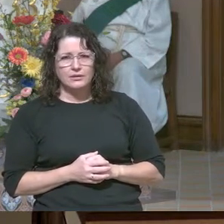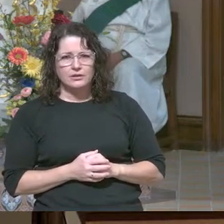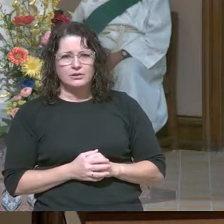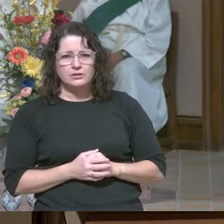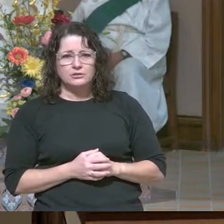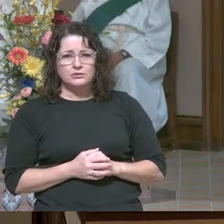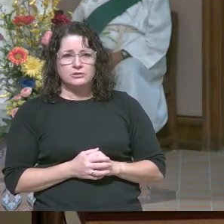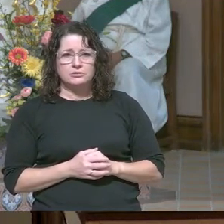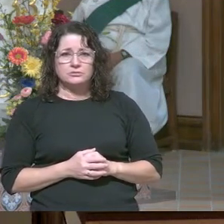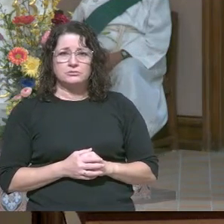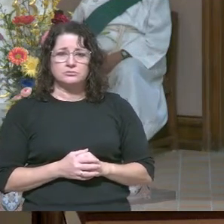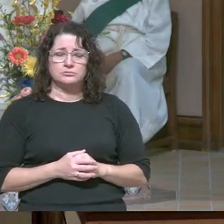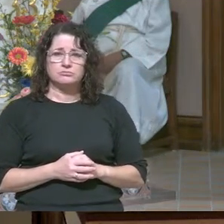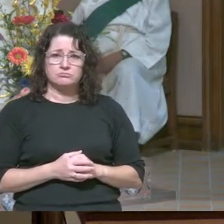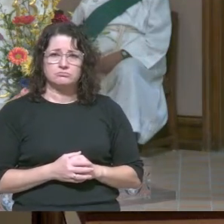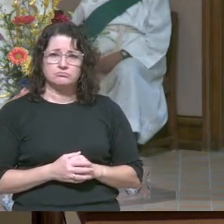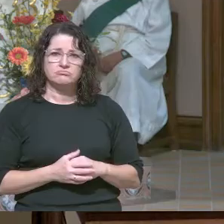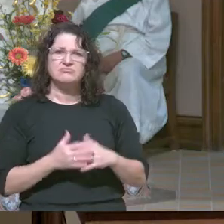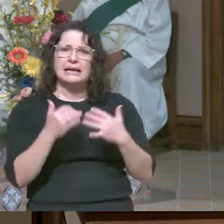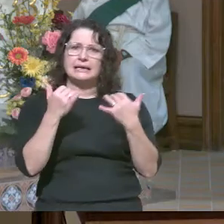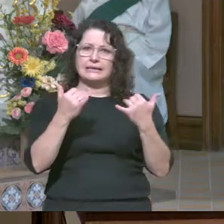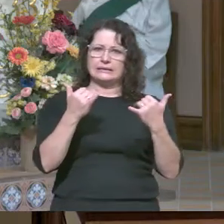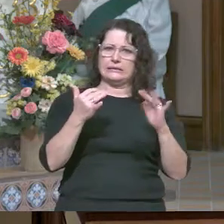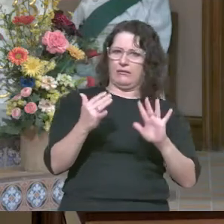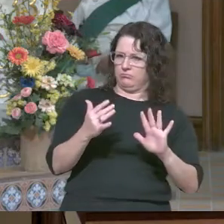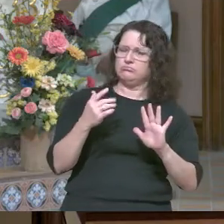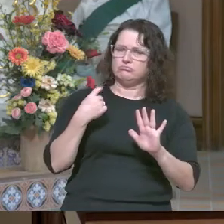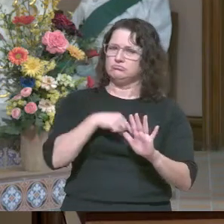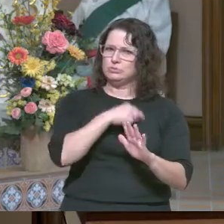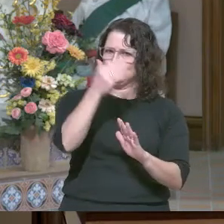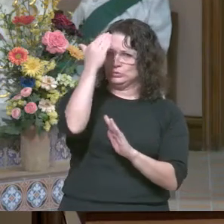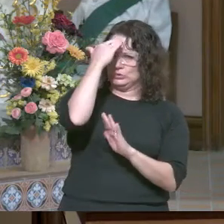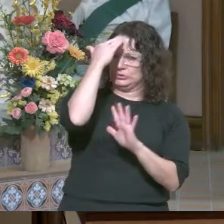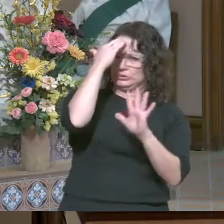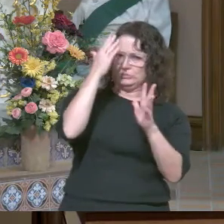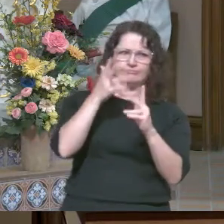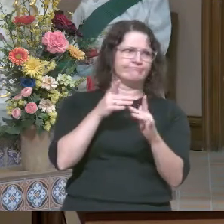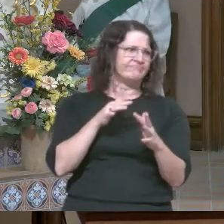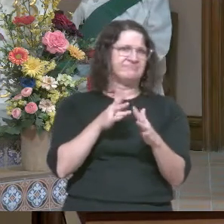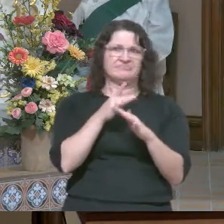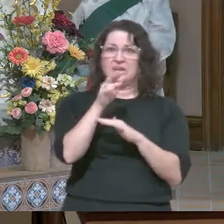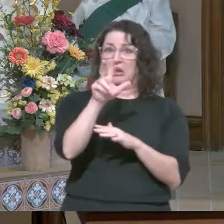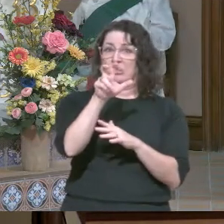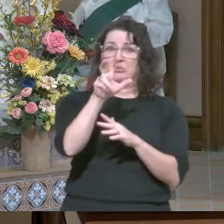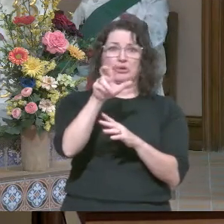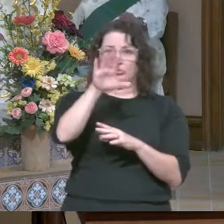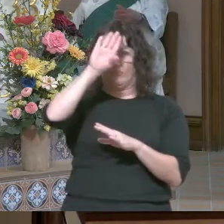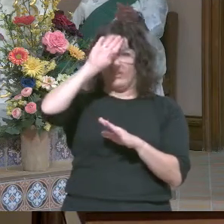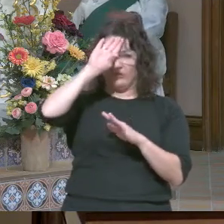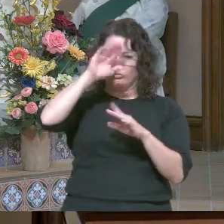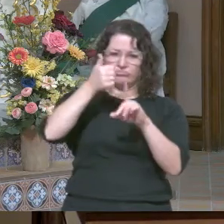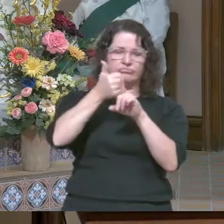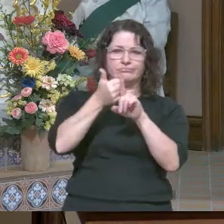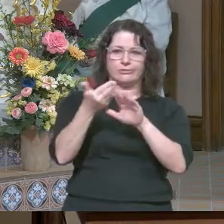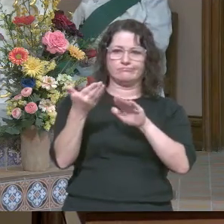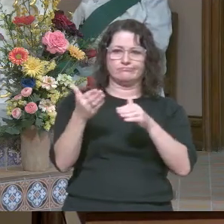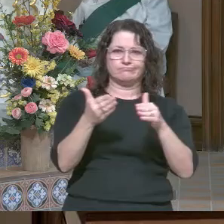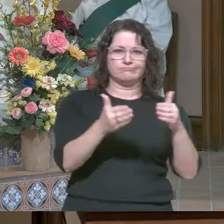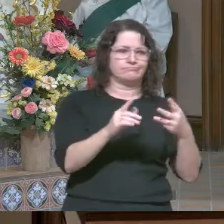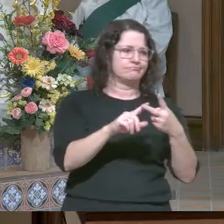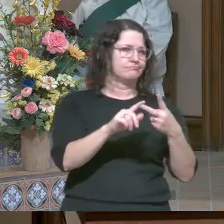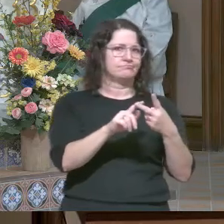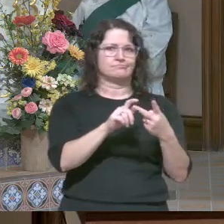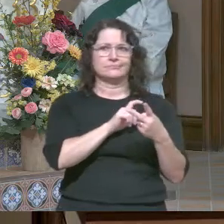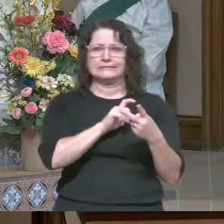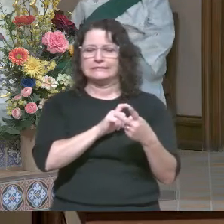We know, of course, about the firefighters, over 300 of them who lost their lives, police